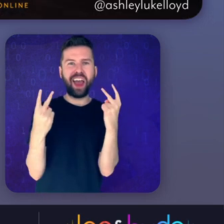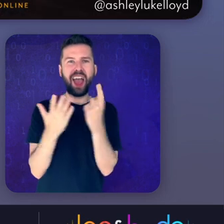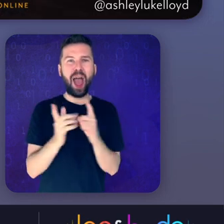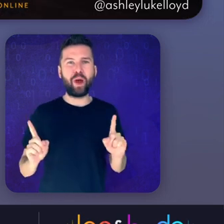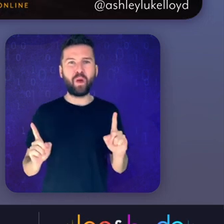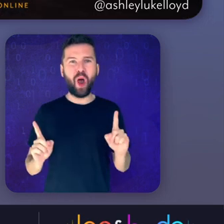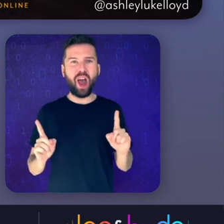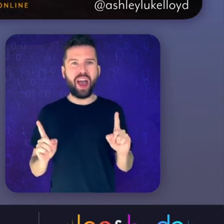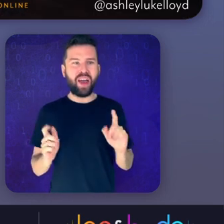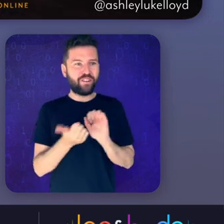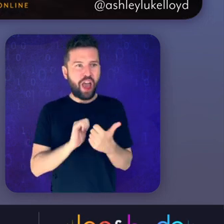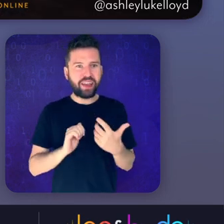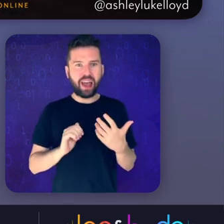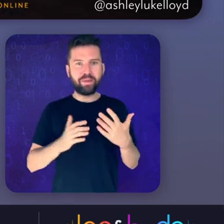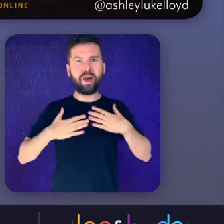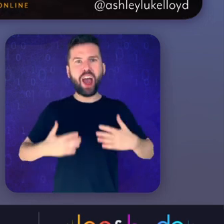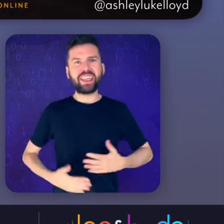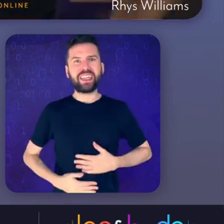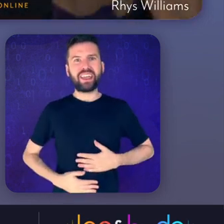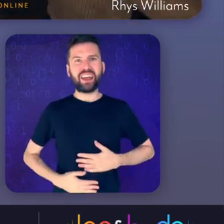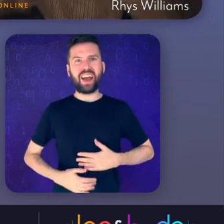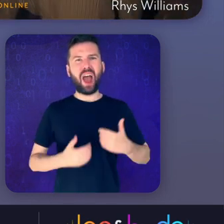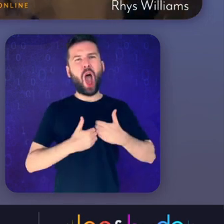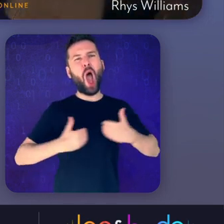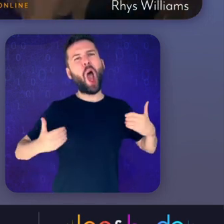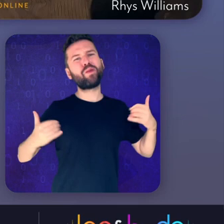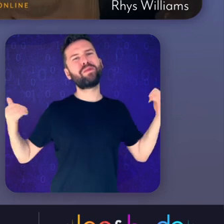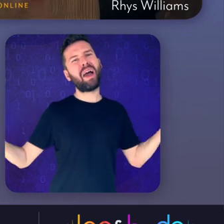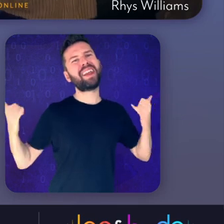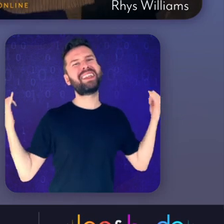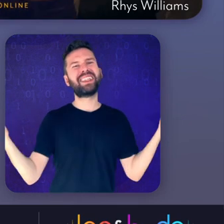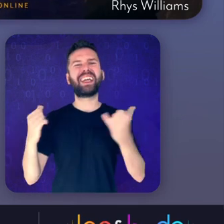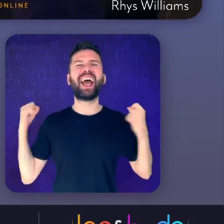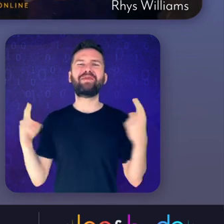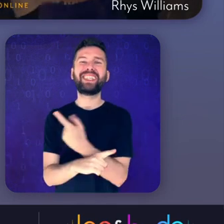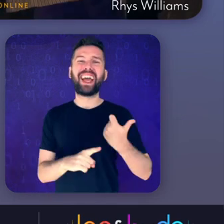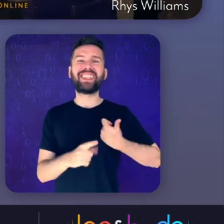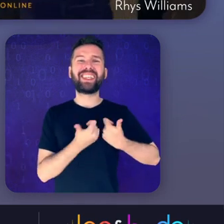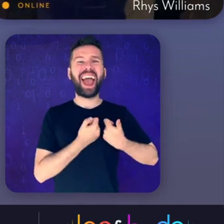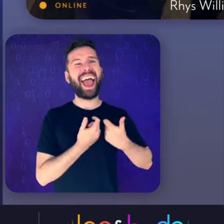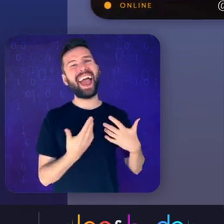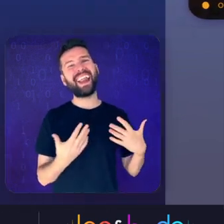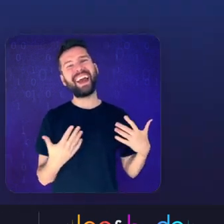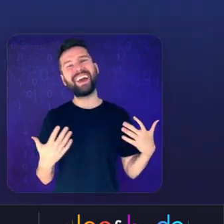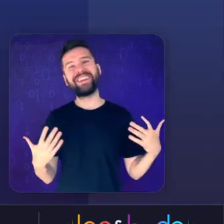story about friends and bodies and heartbreak and bodies.